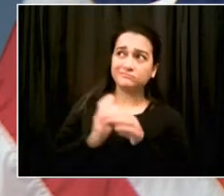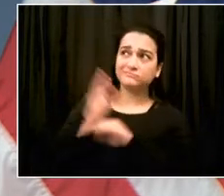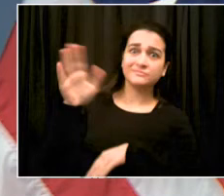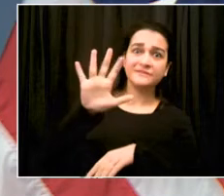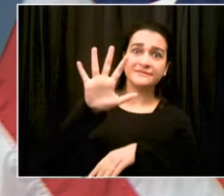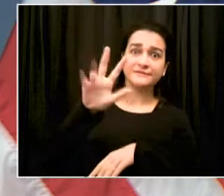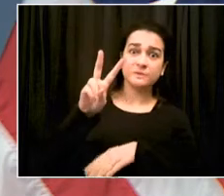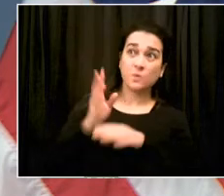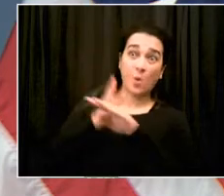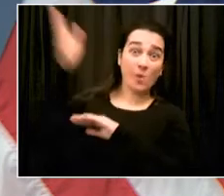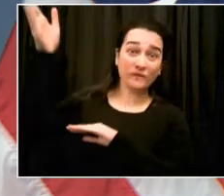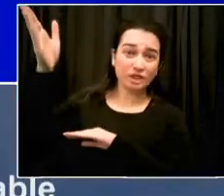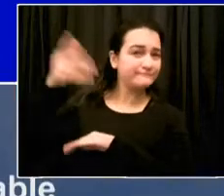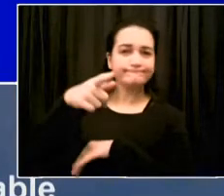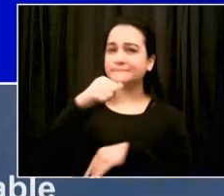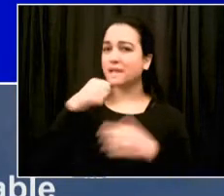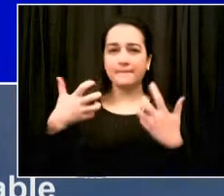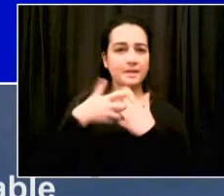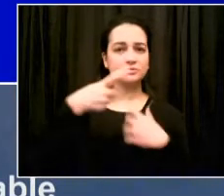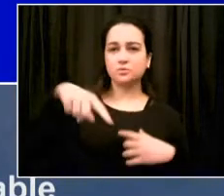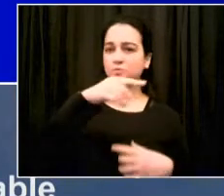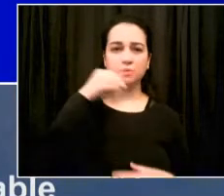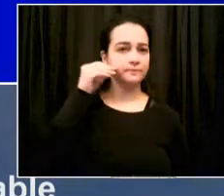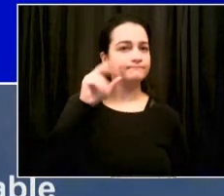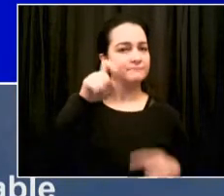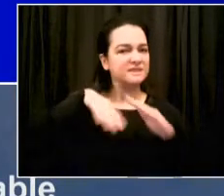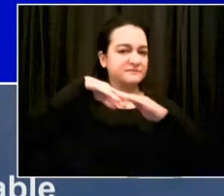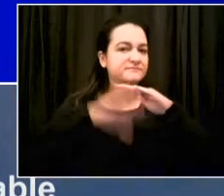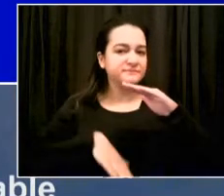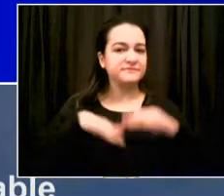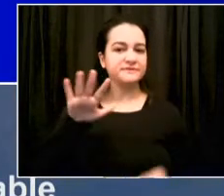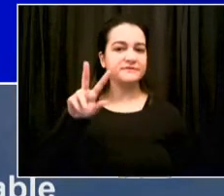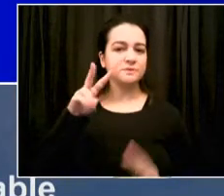178,000 affordable homes, enough to serve